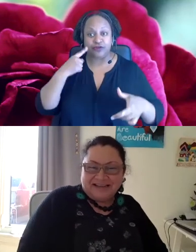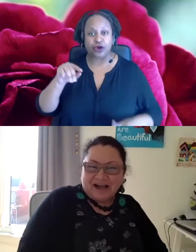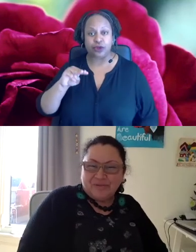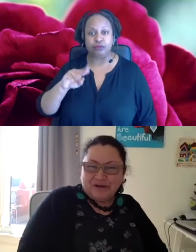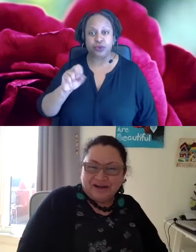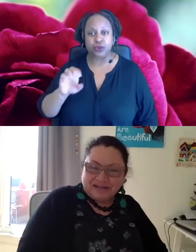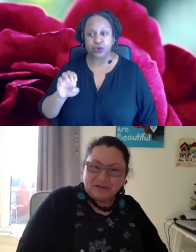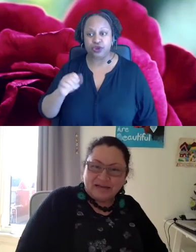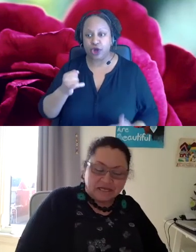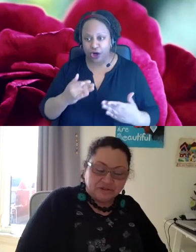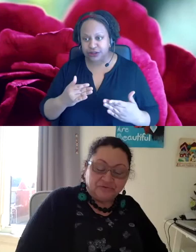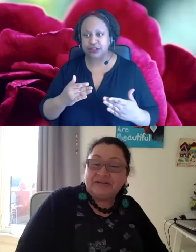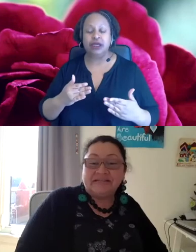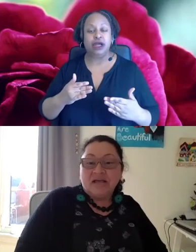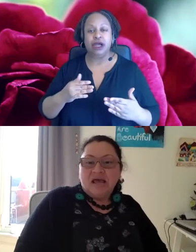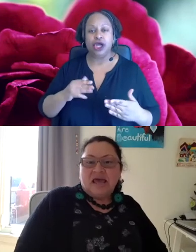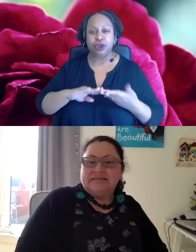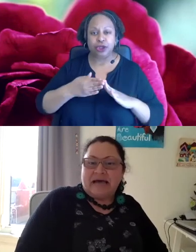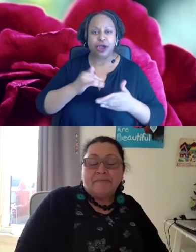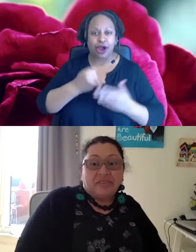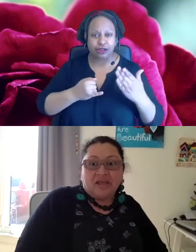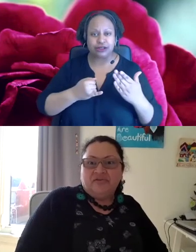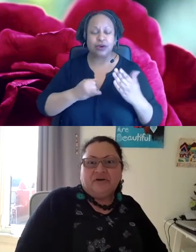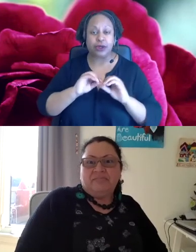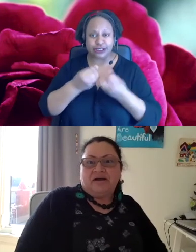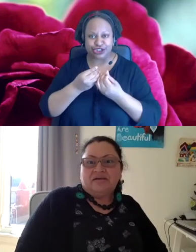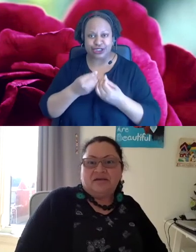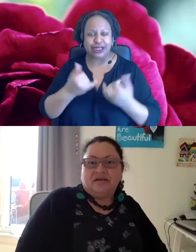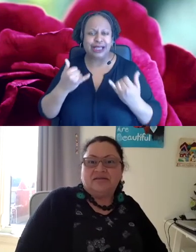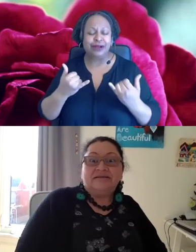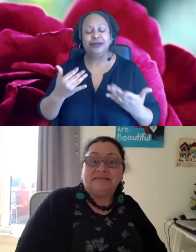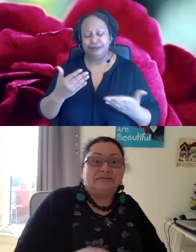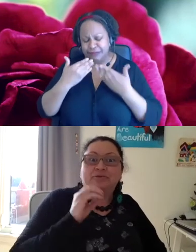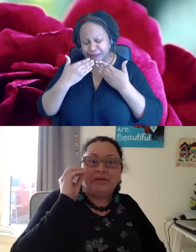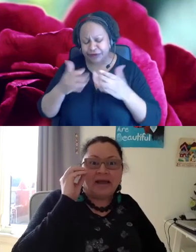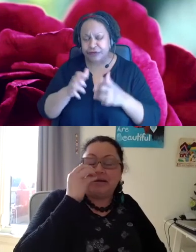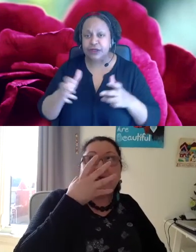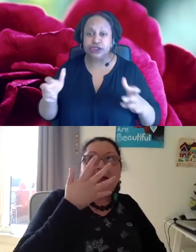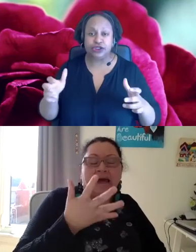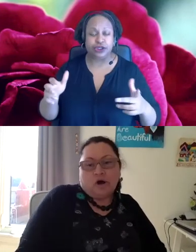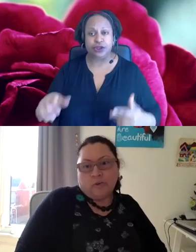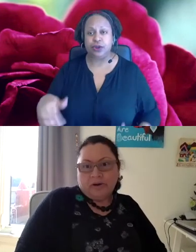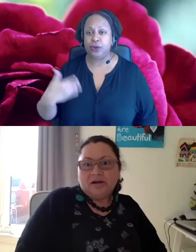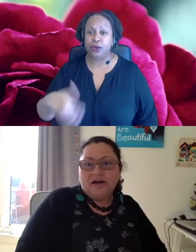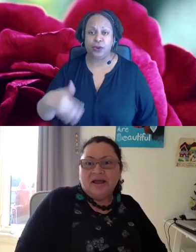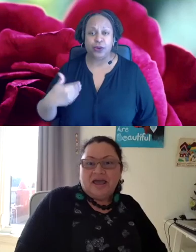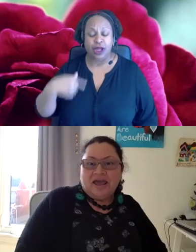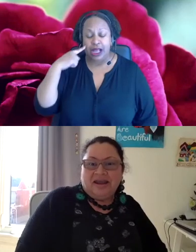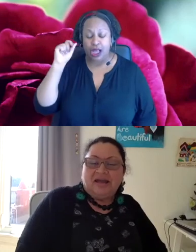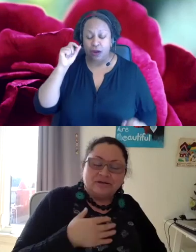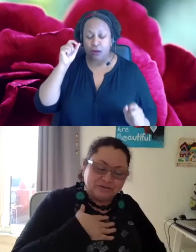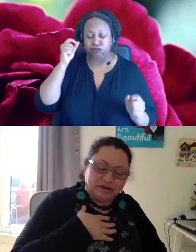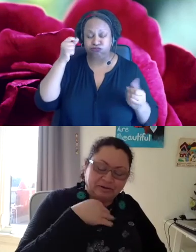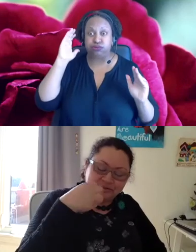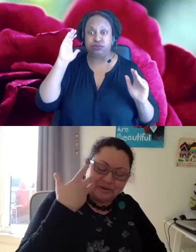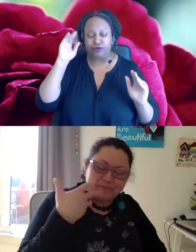Arts, a community arts organization. First, Sam, thank you very much. This is truly a like eye opener, and